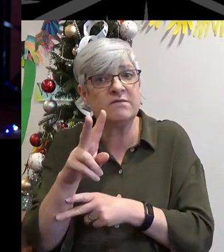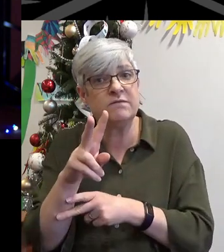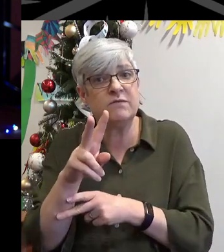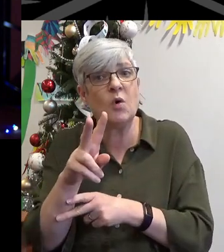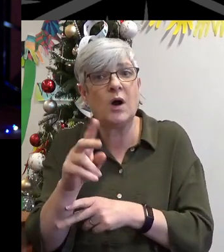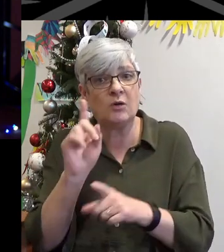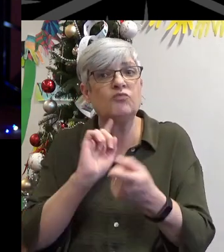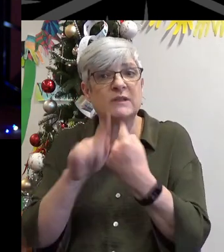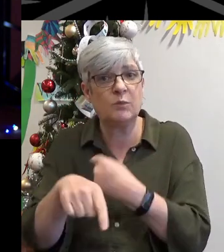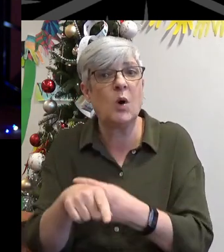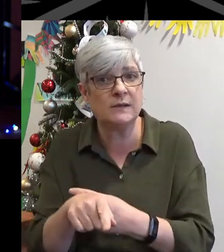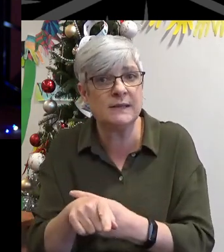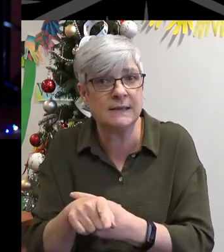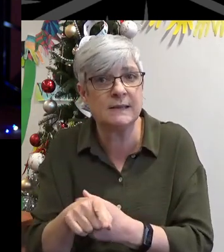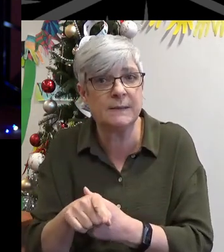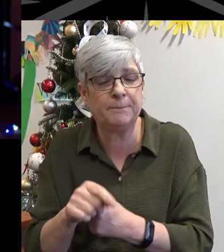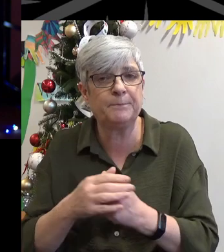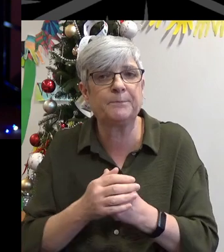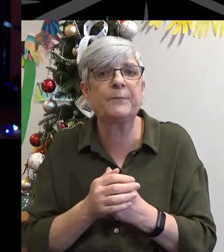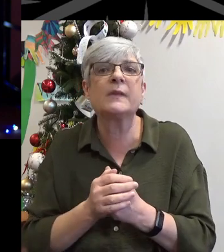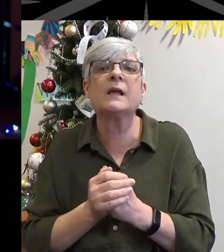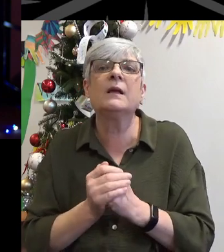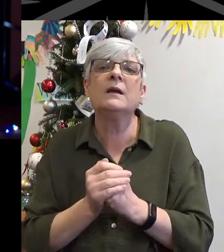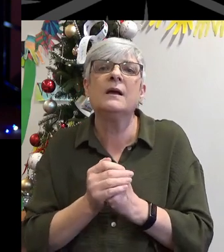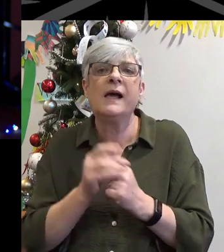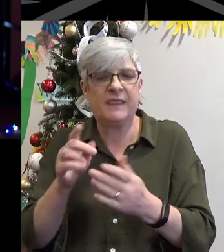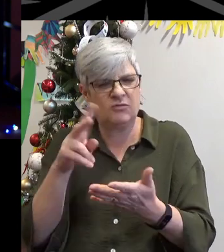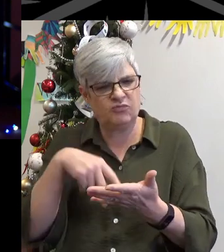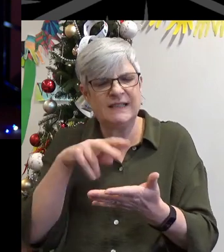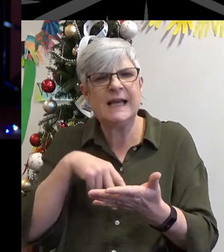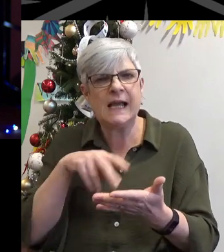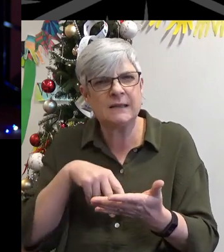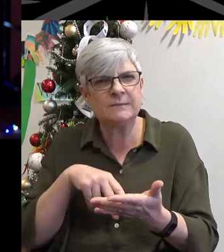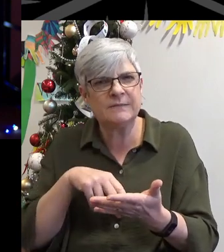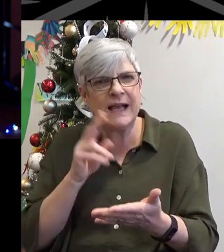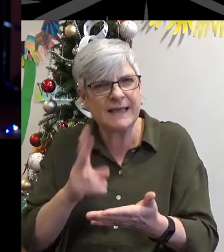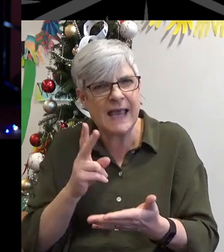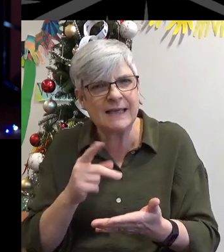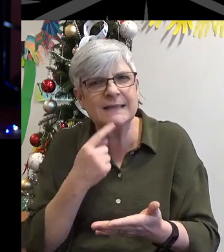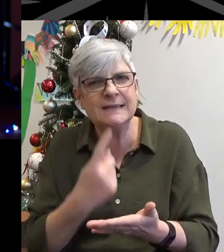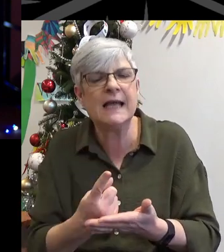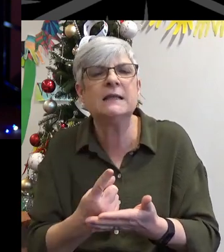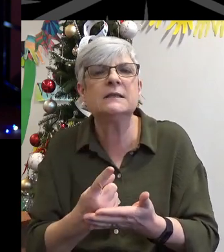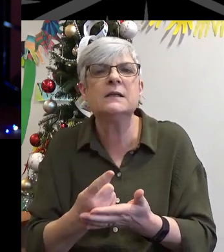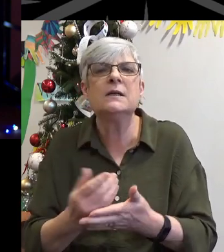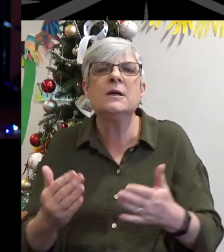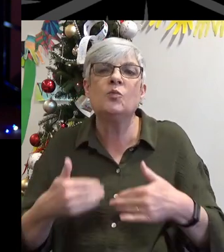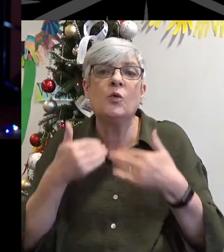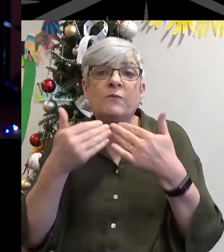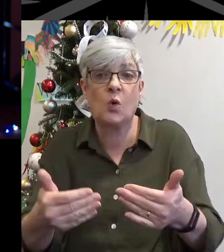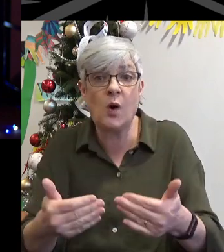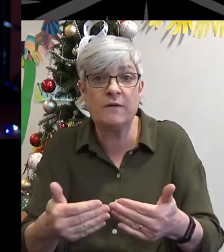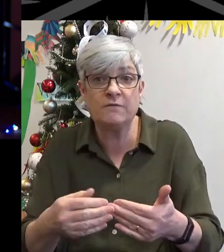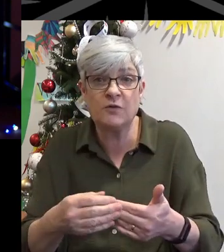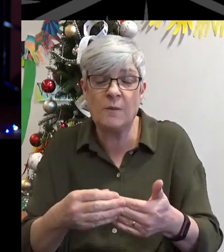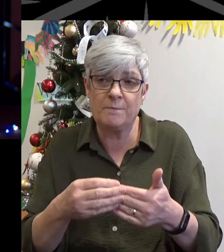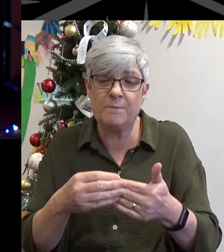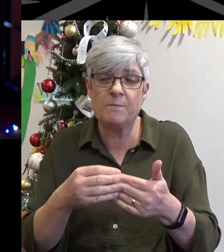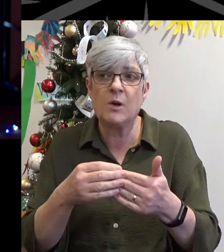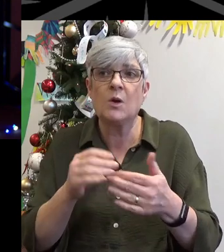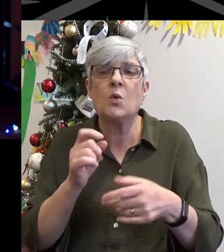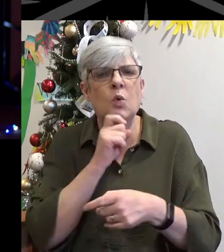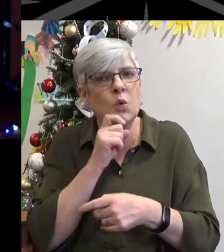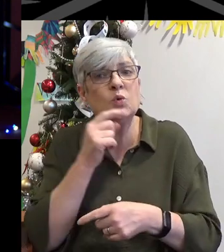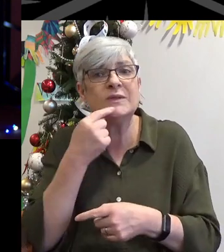a response. And in that reading, again, that we read, he moved on from saying, "Who do you say that I am?" to